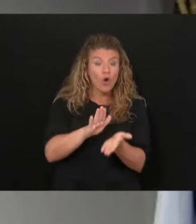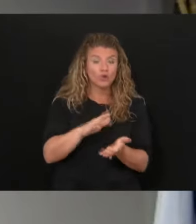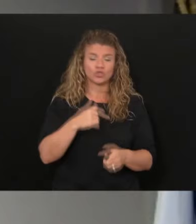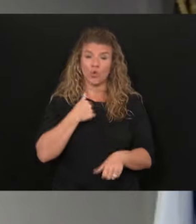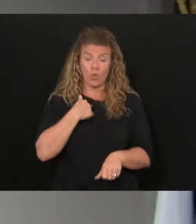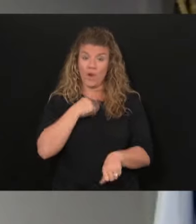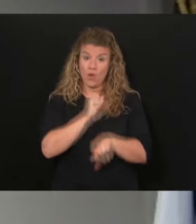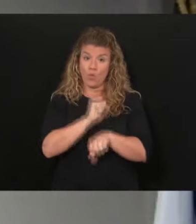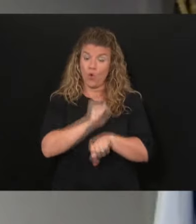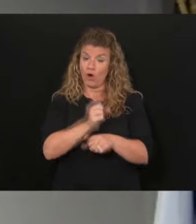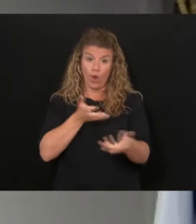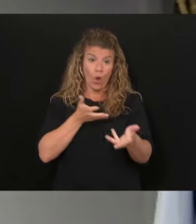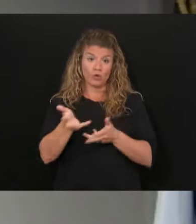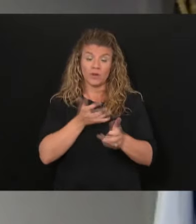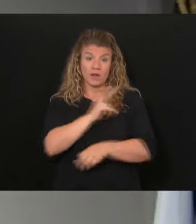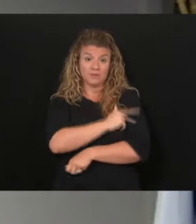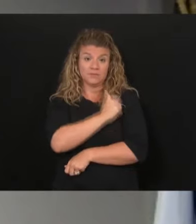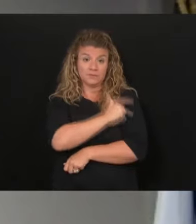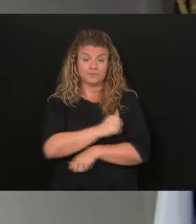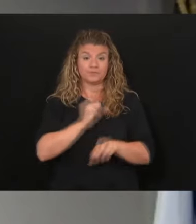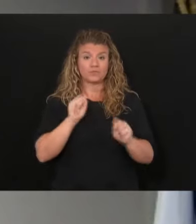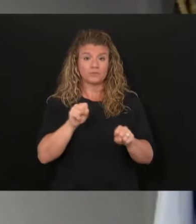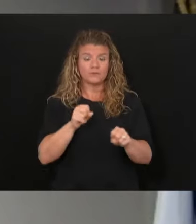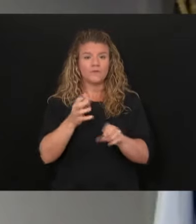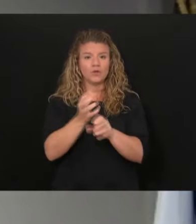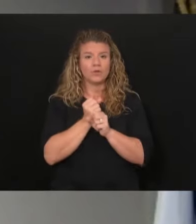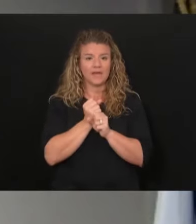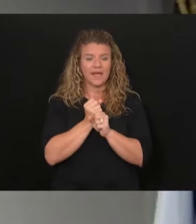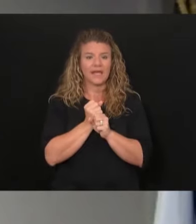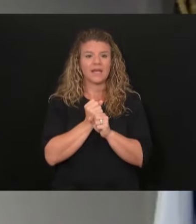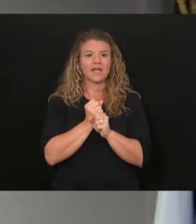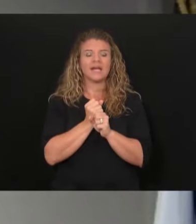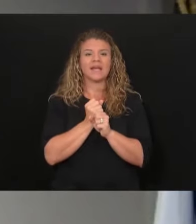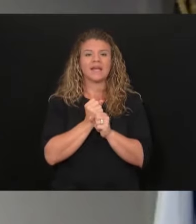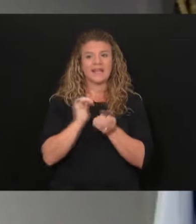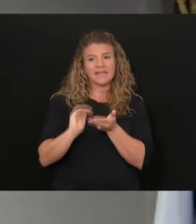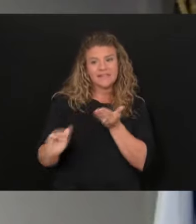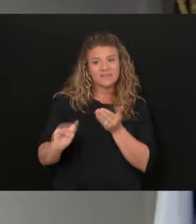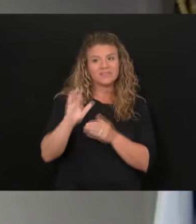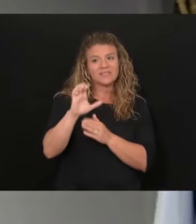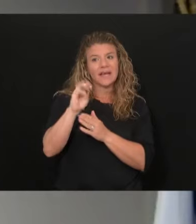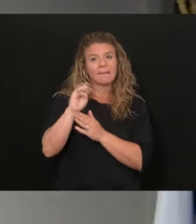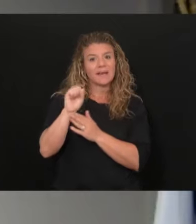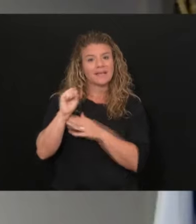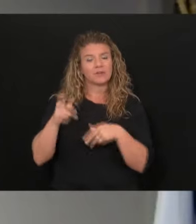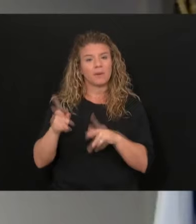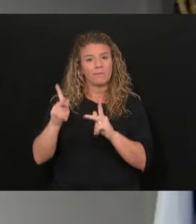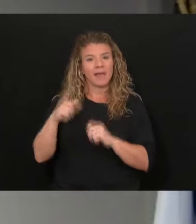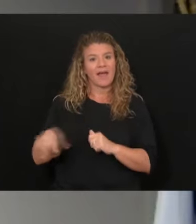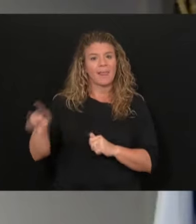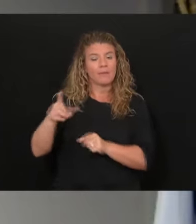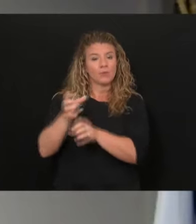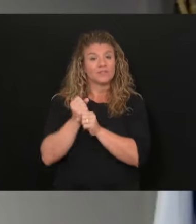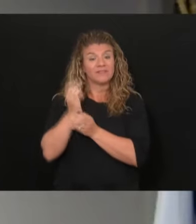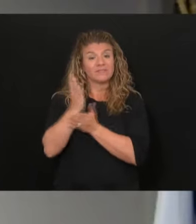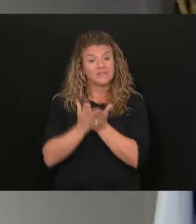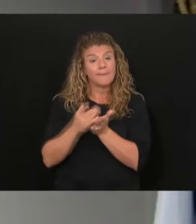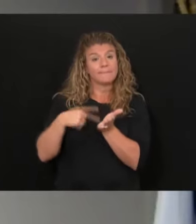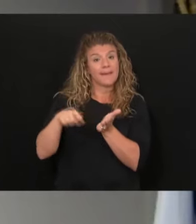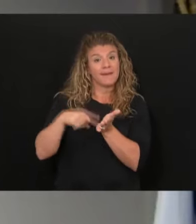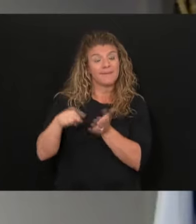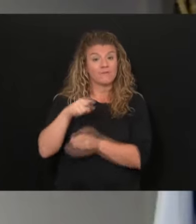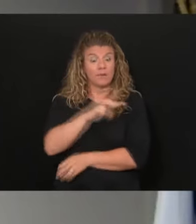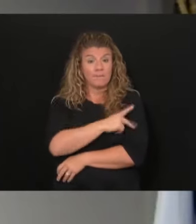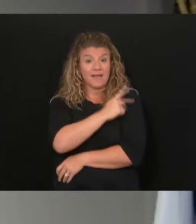very closely. We were able to get from CMS, get an exemption from CMS to allow them to receive some payment for